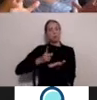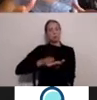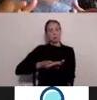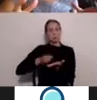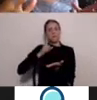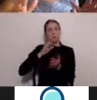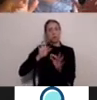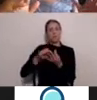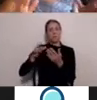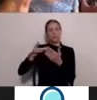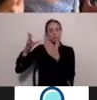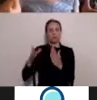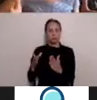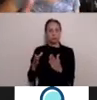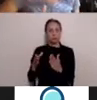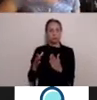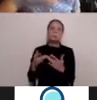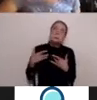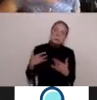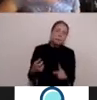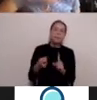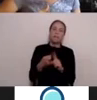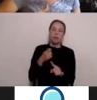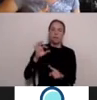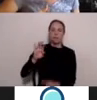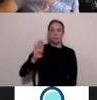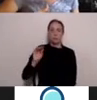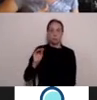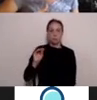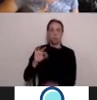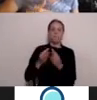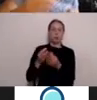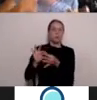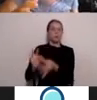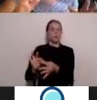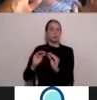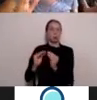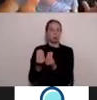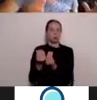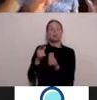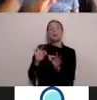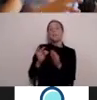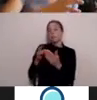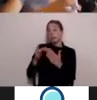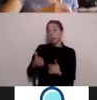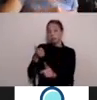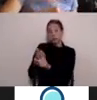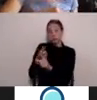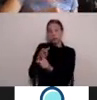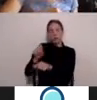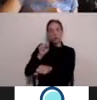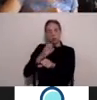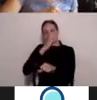family leaders, typically from family-based organizations. So those family leaders themselves had been working directly